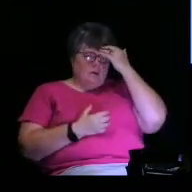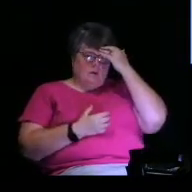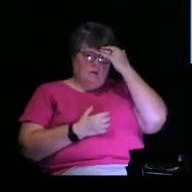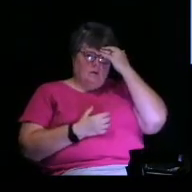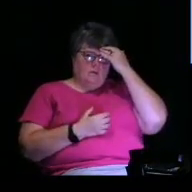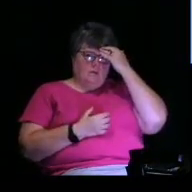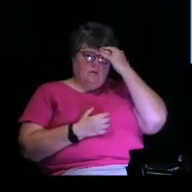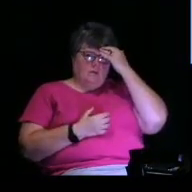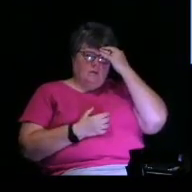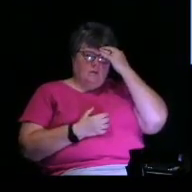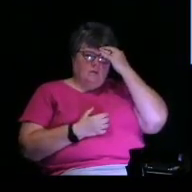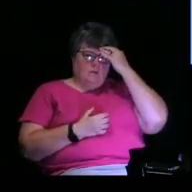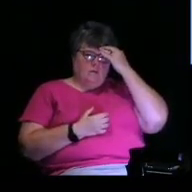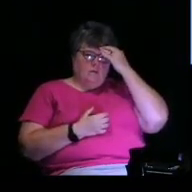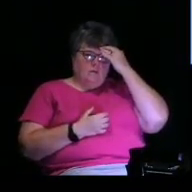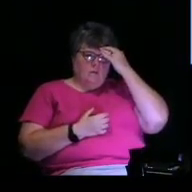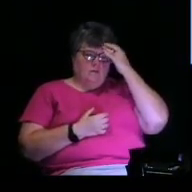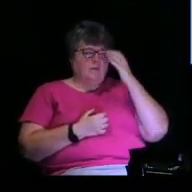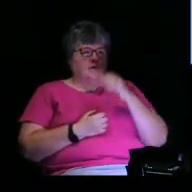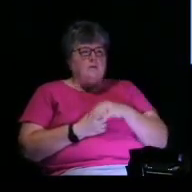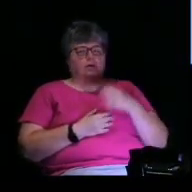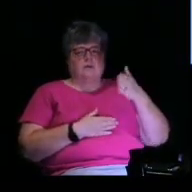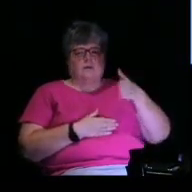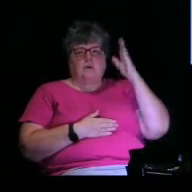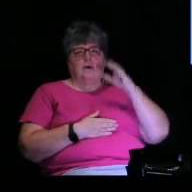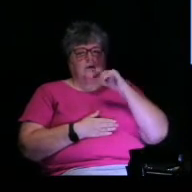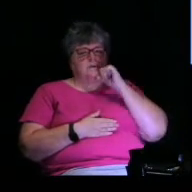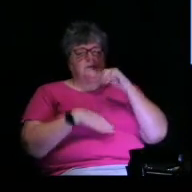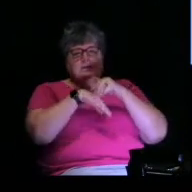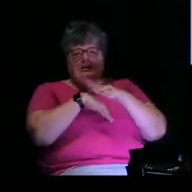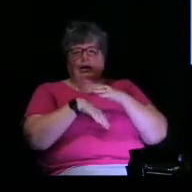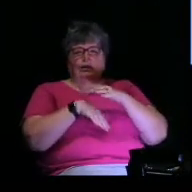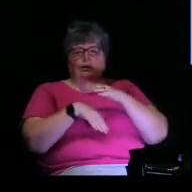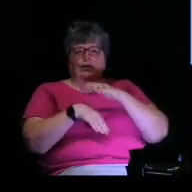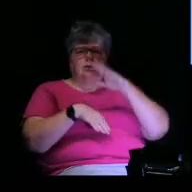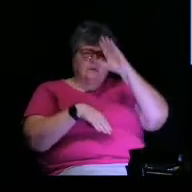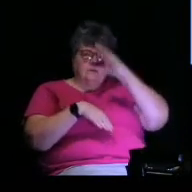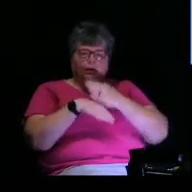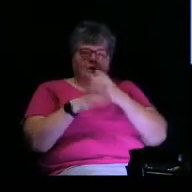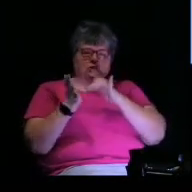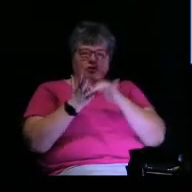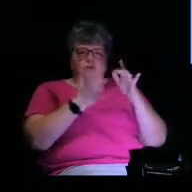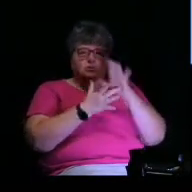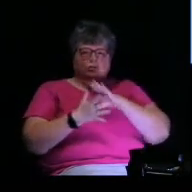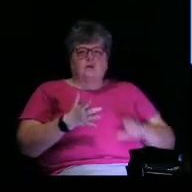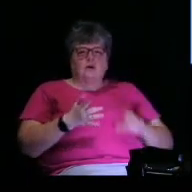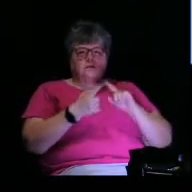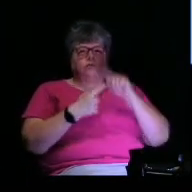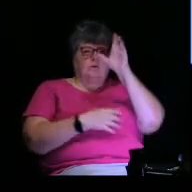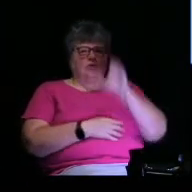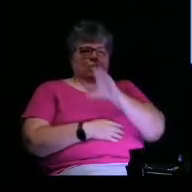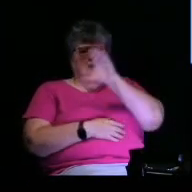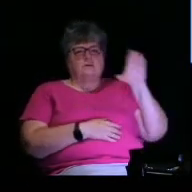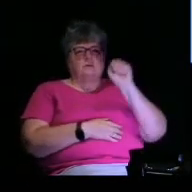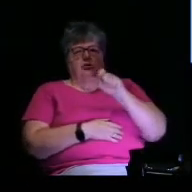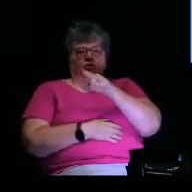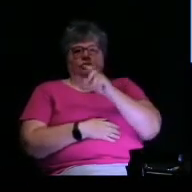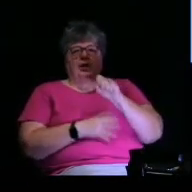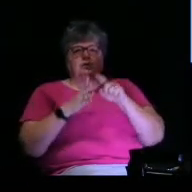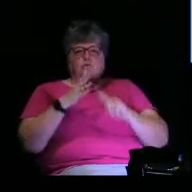I want you to know, just so you know, God did not send his son Jesus Christ to the cross so you would drown all by yourself.